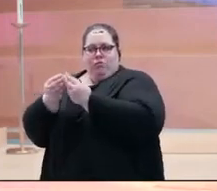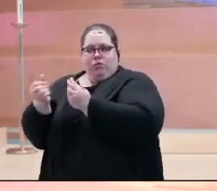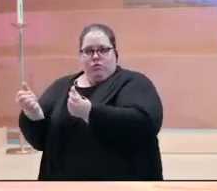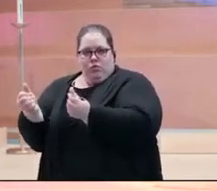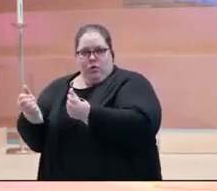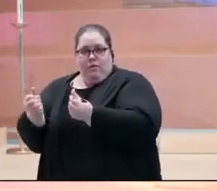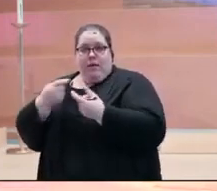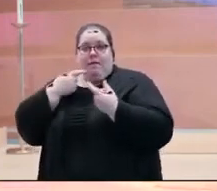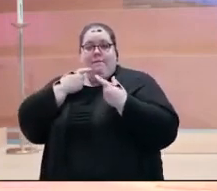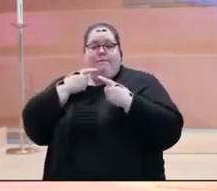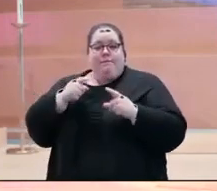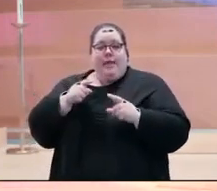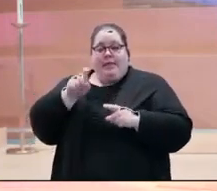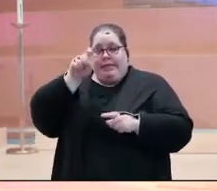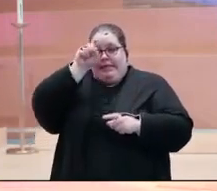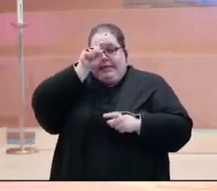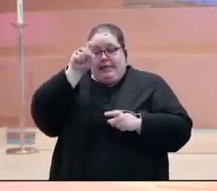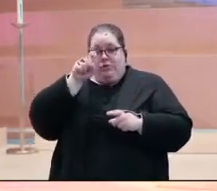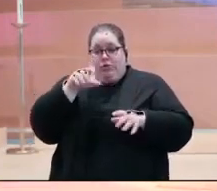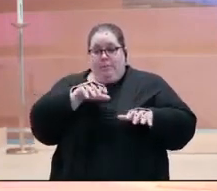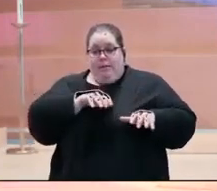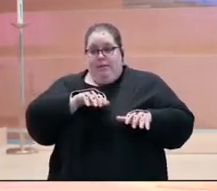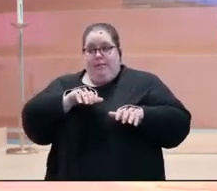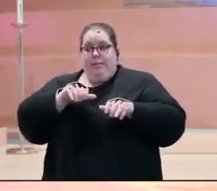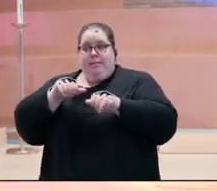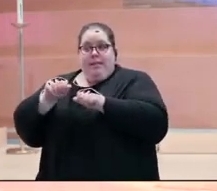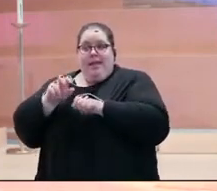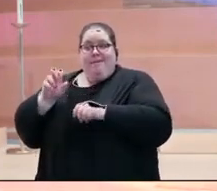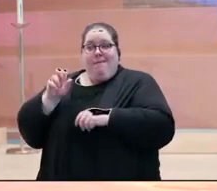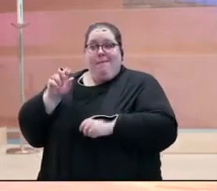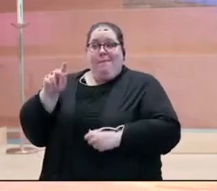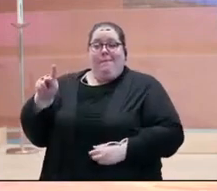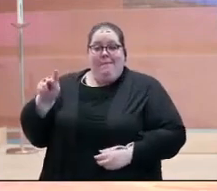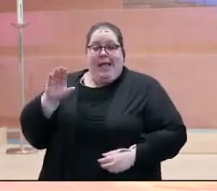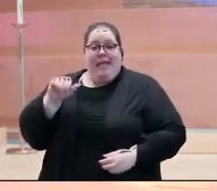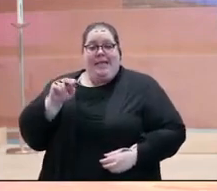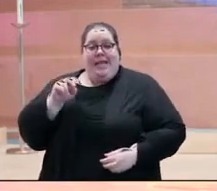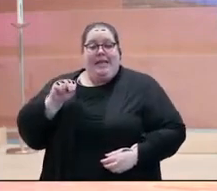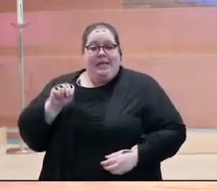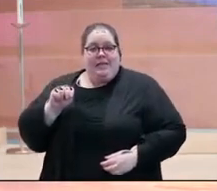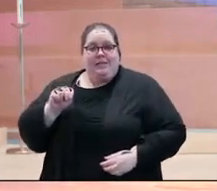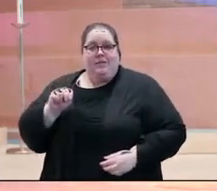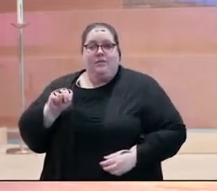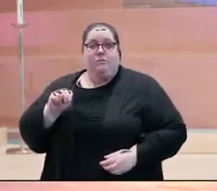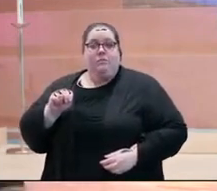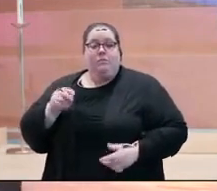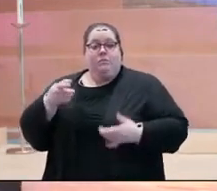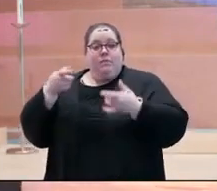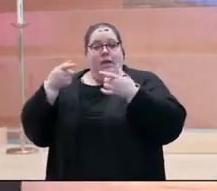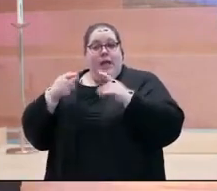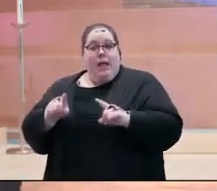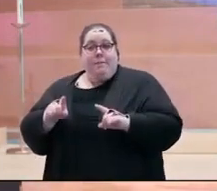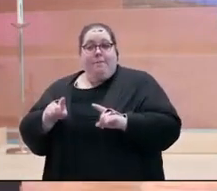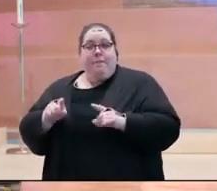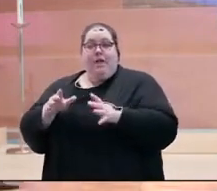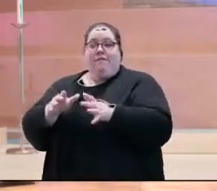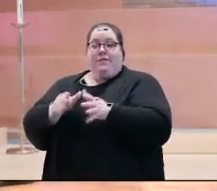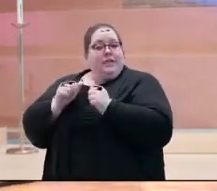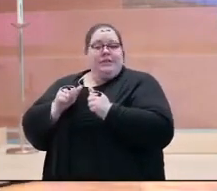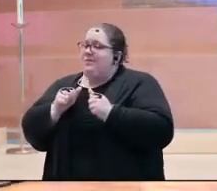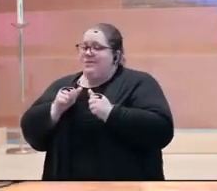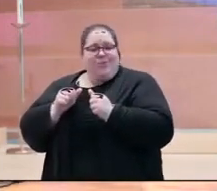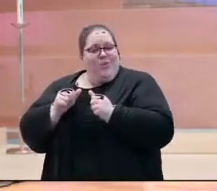when they are able to leave Egypt and they're headed towards the land of Canaan, even then, it doesn't go automatically. It says they travel